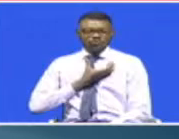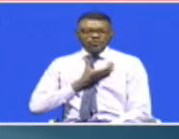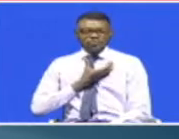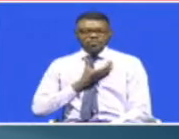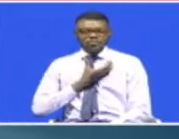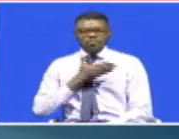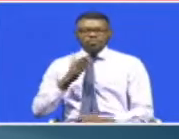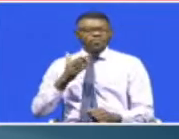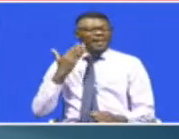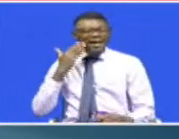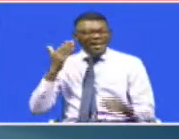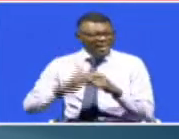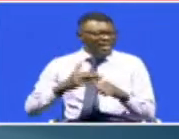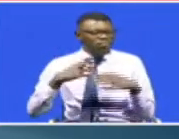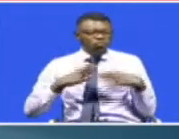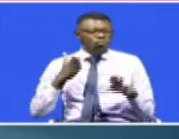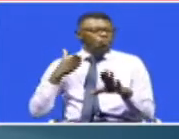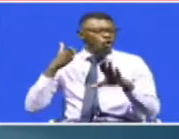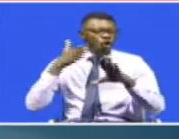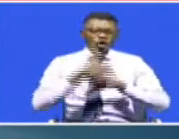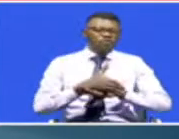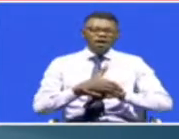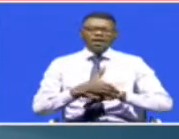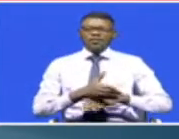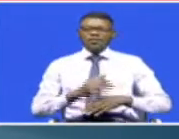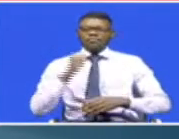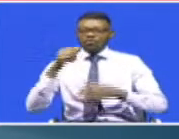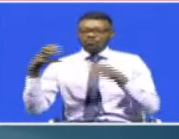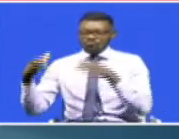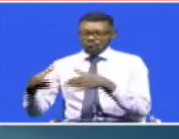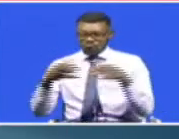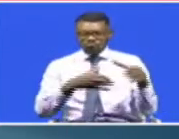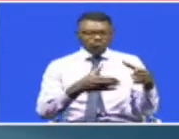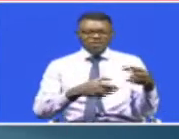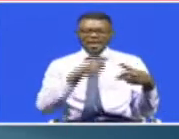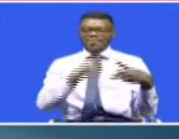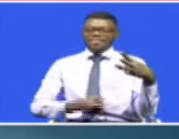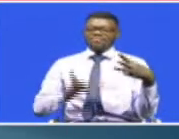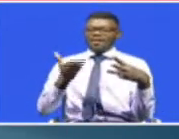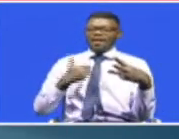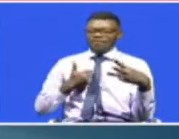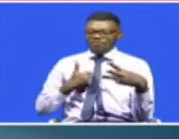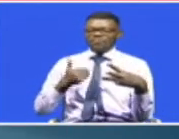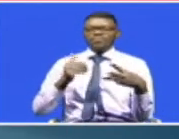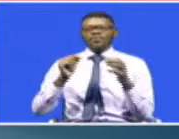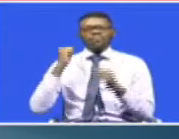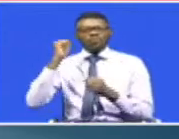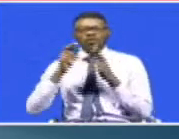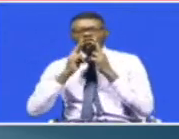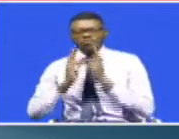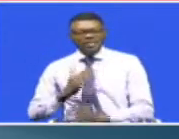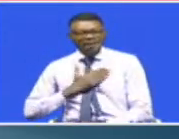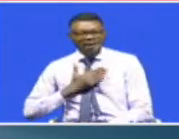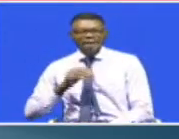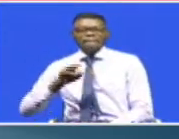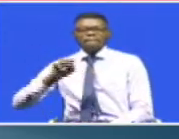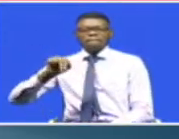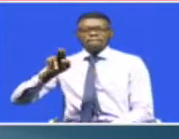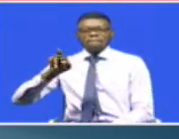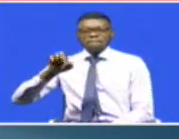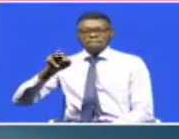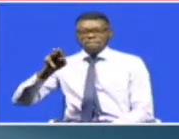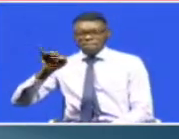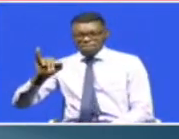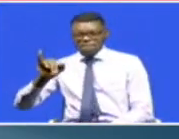900 candidates from the country's three main political parties. KTN political reporter Mrimi Mwangi has the latest from